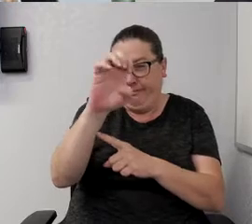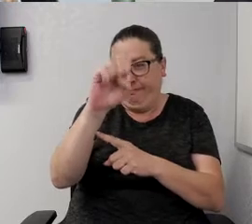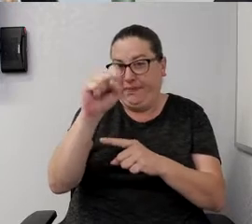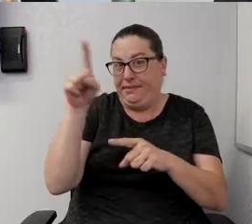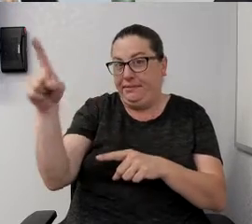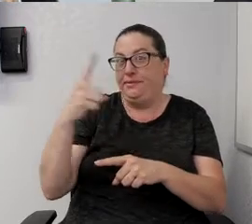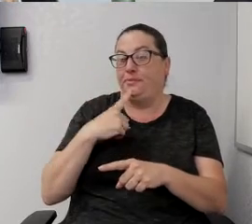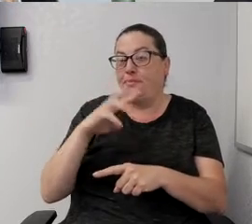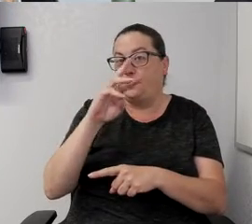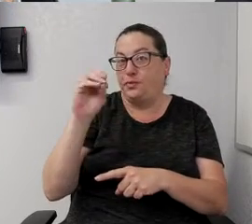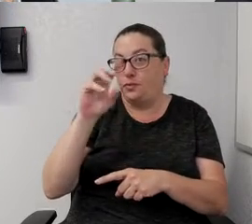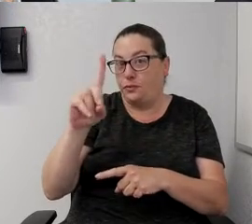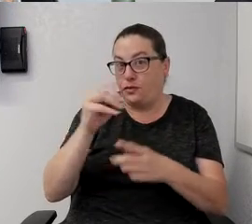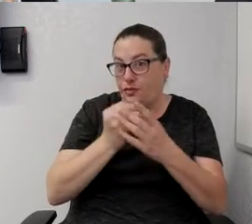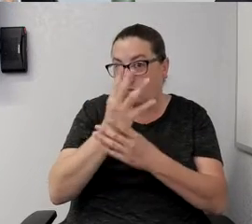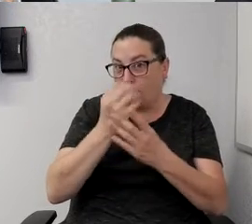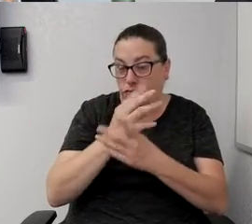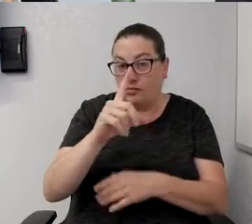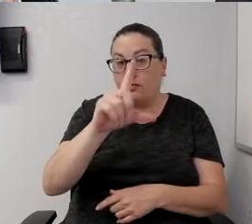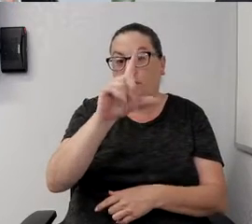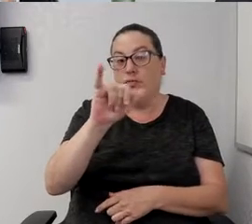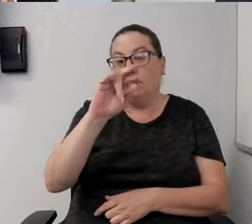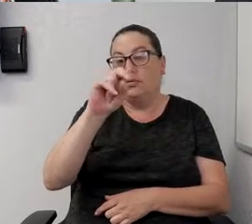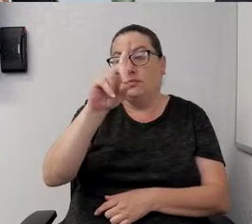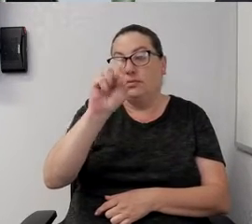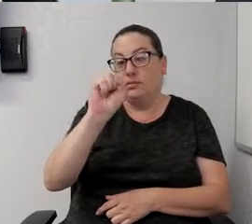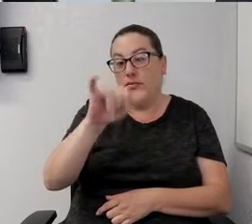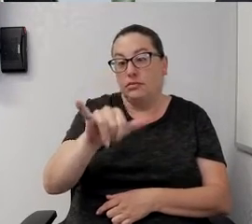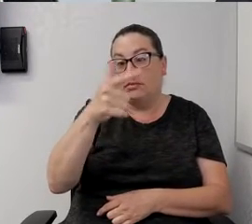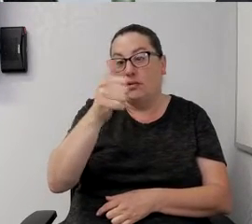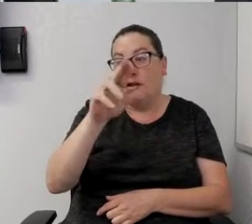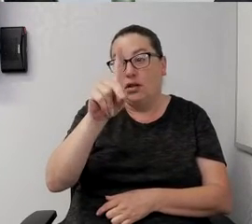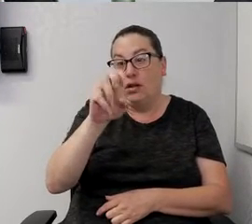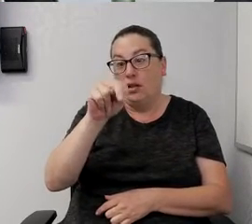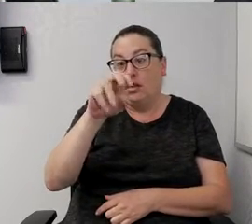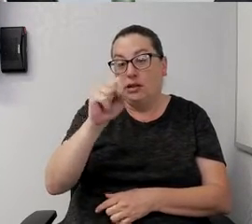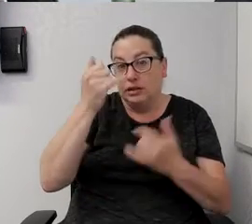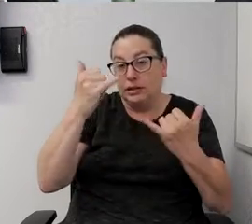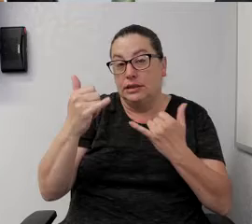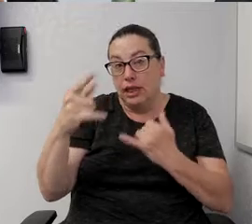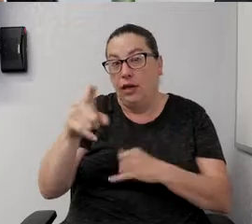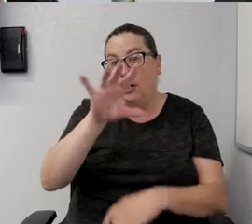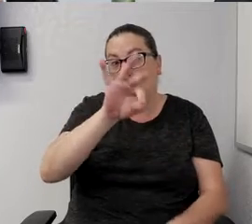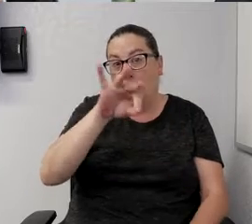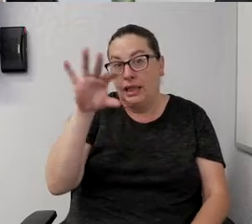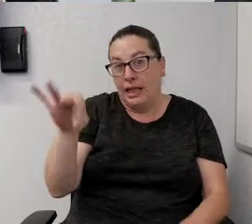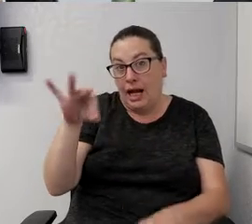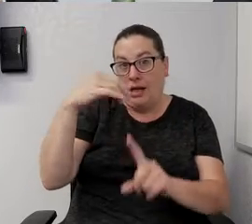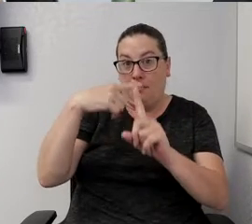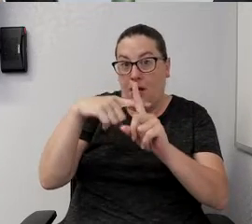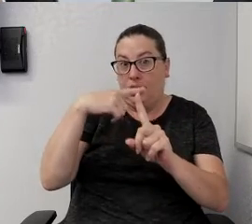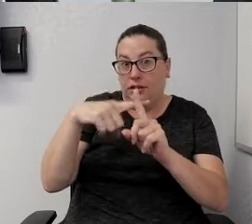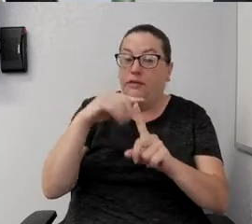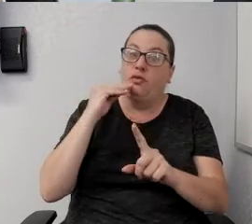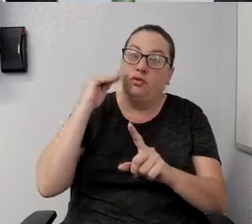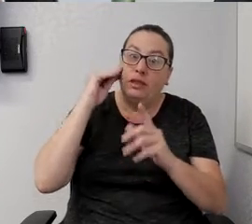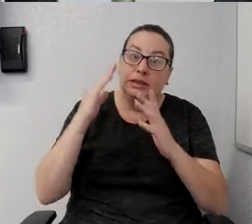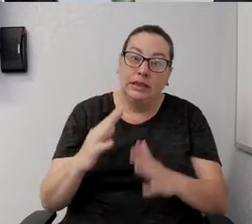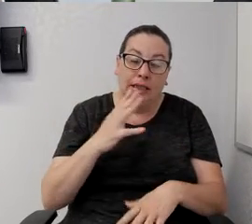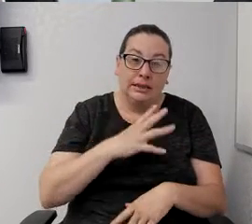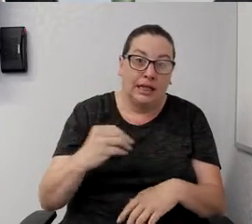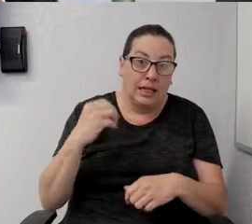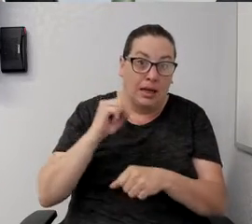Springs. Lindsay Gardens just announced they're up to 99 positive residents and employees.